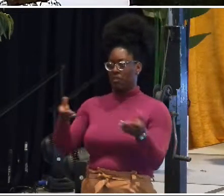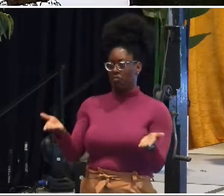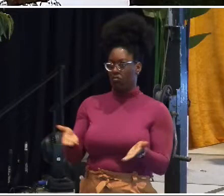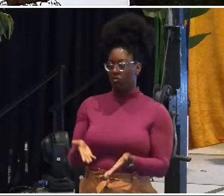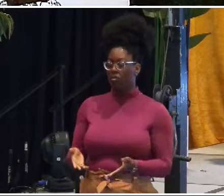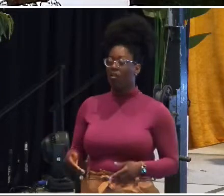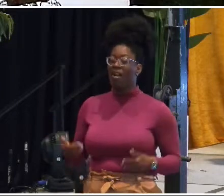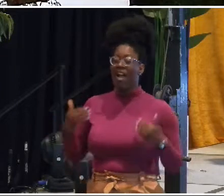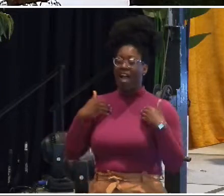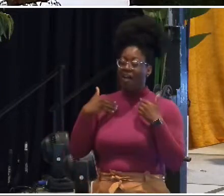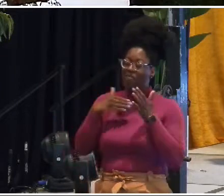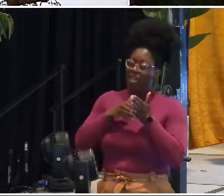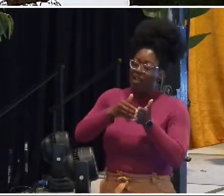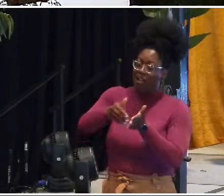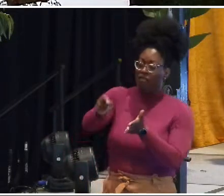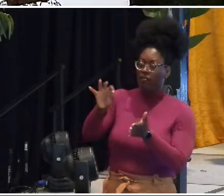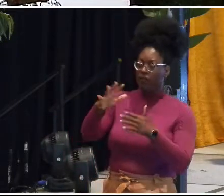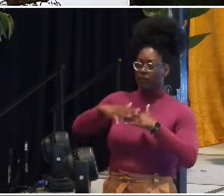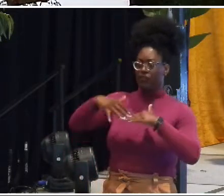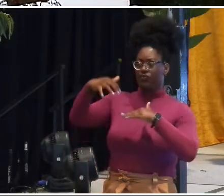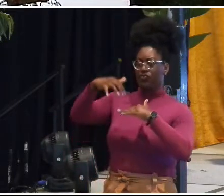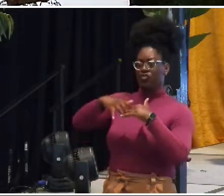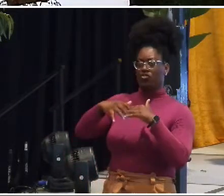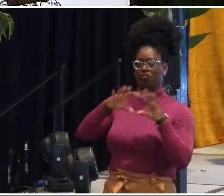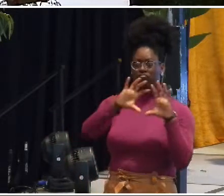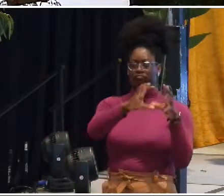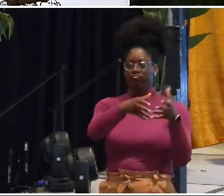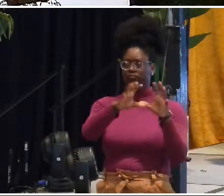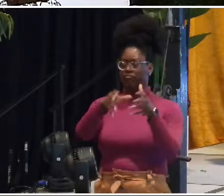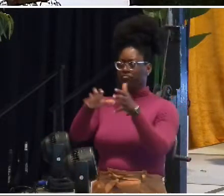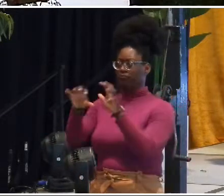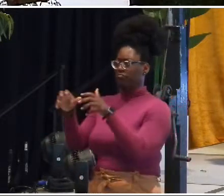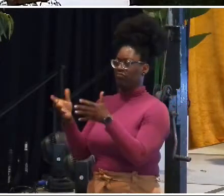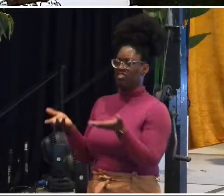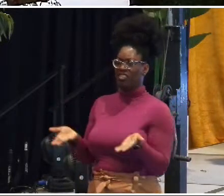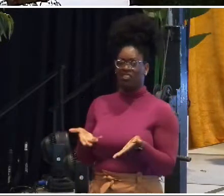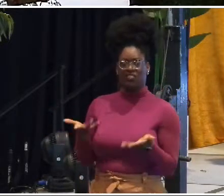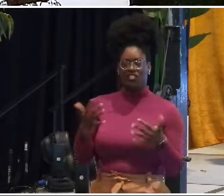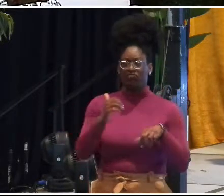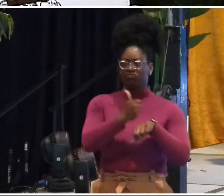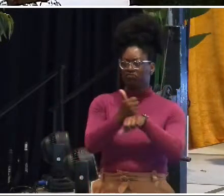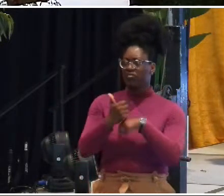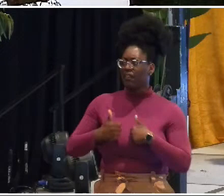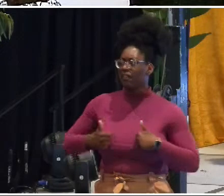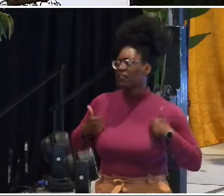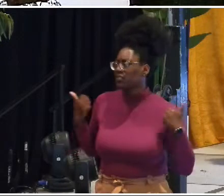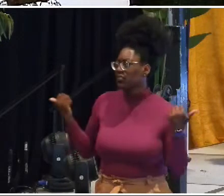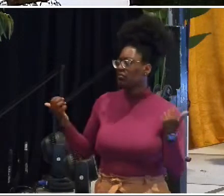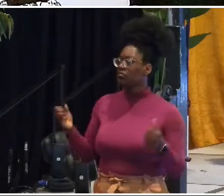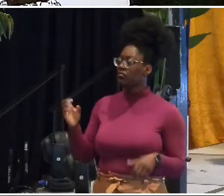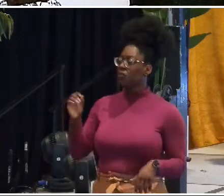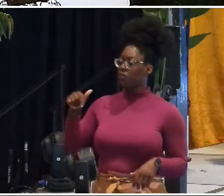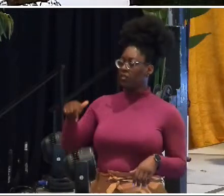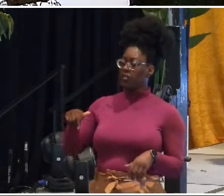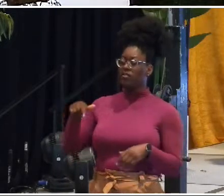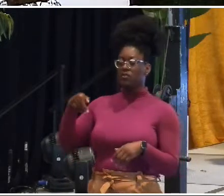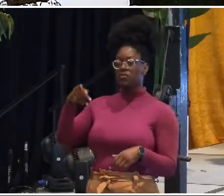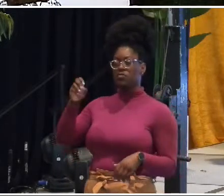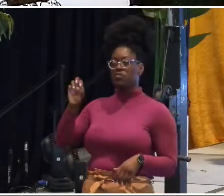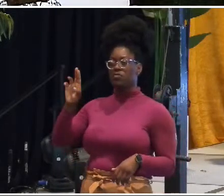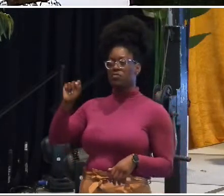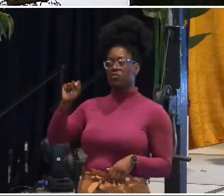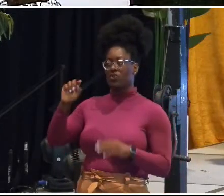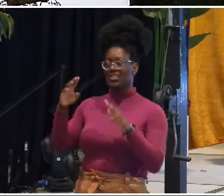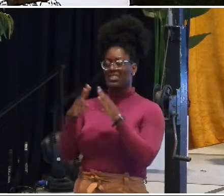tribes, as Maryland was an important crossroads along the Atlantic coast. So you see, what becomes a port city is already